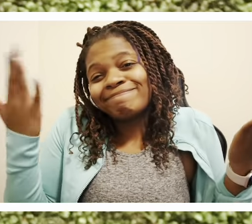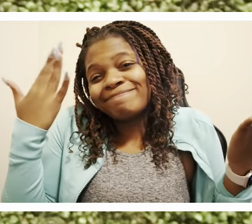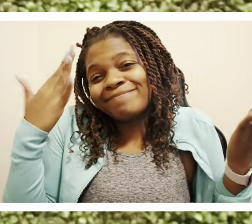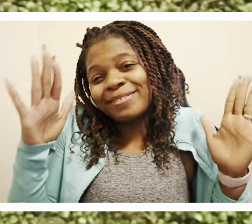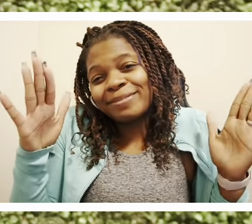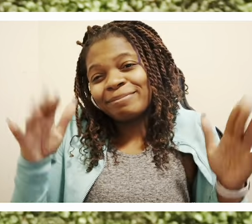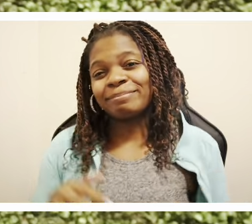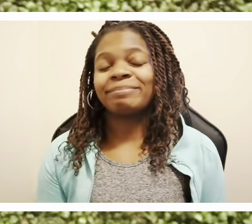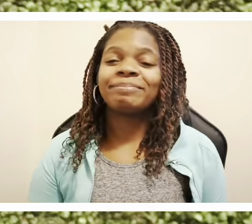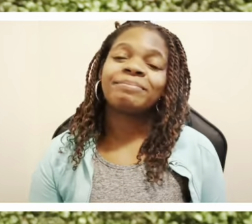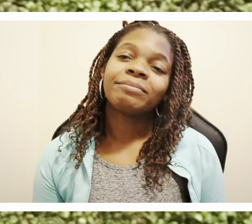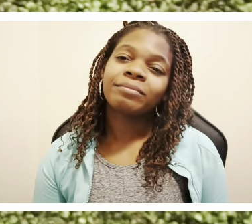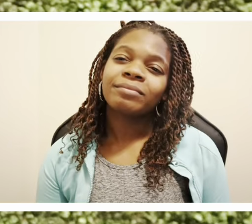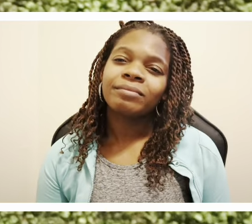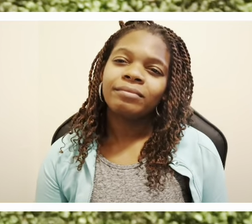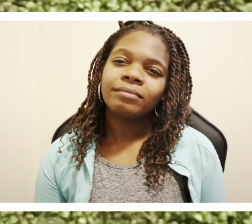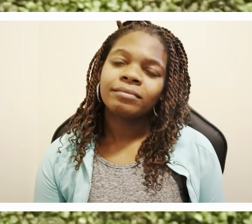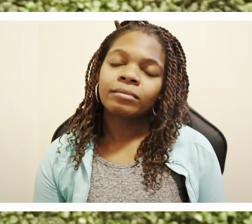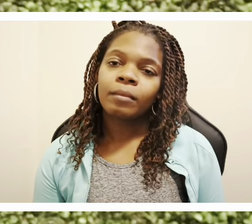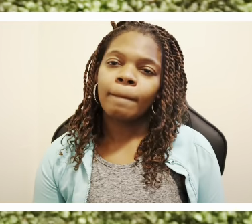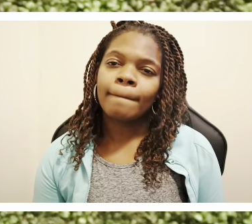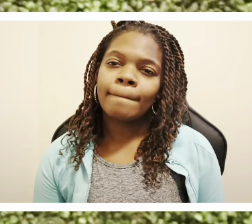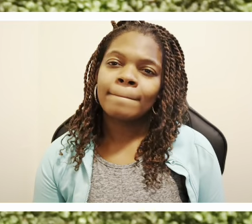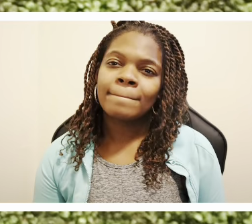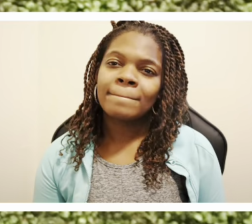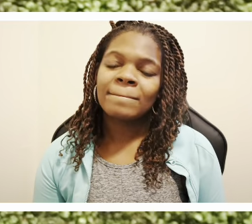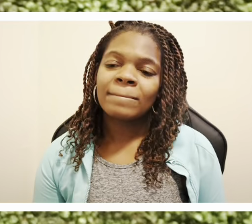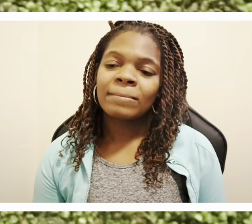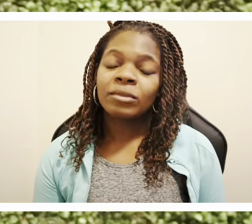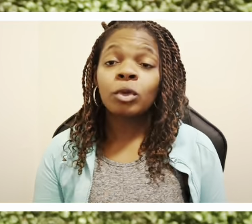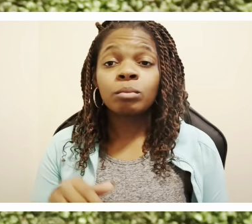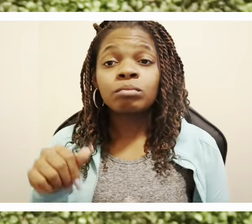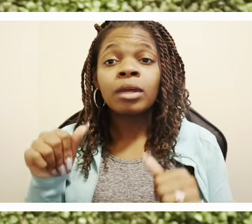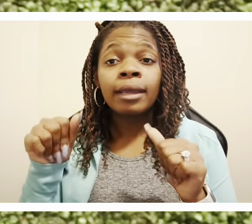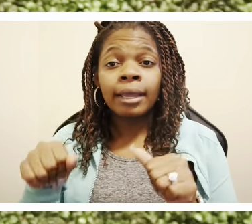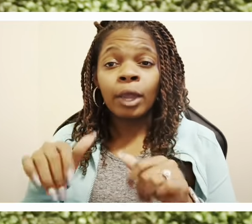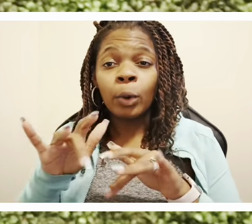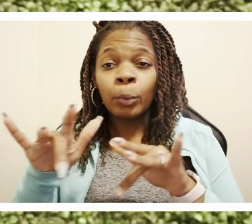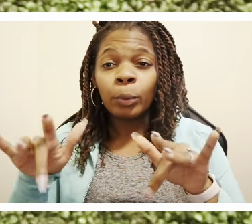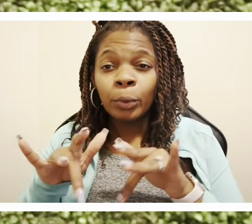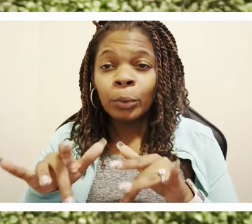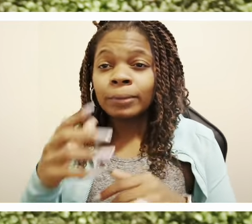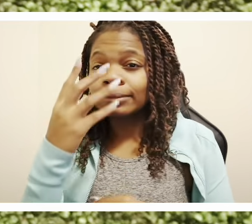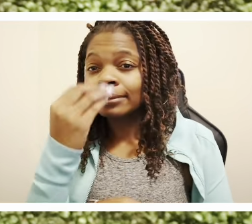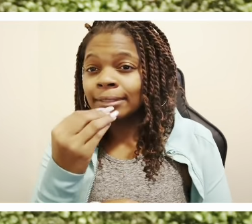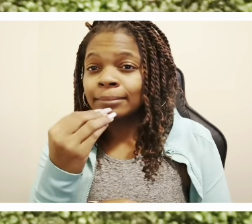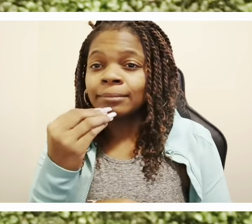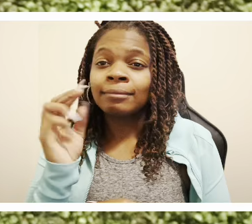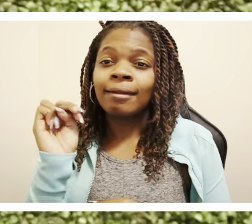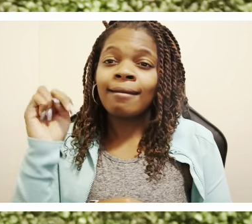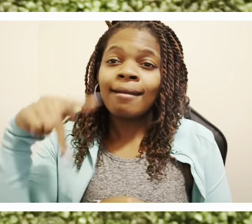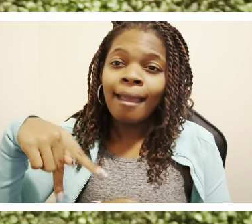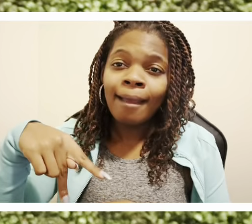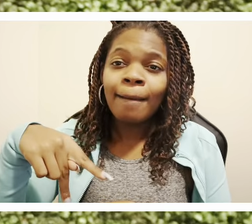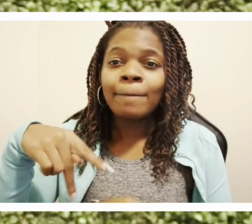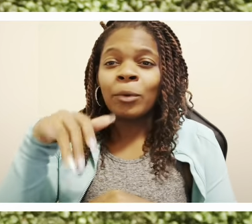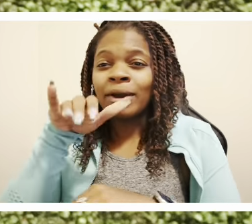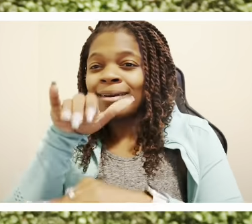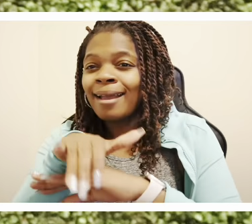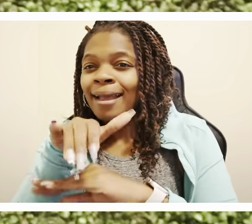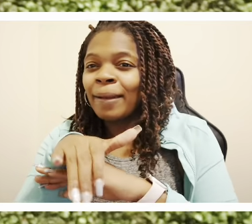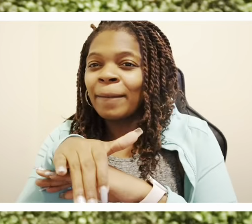app with my watch. I don't know why, but it did. So that's kind of like a downside. Even